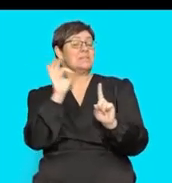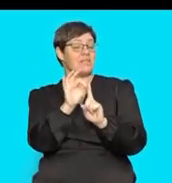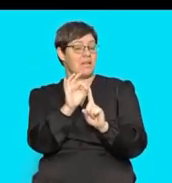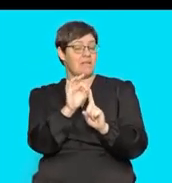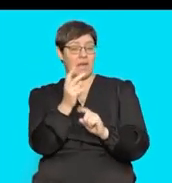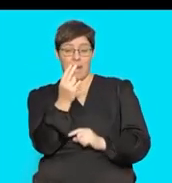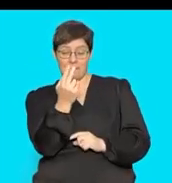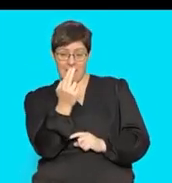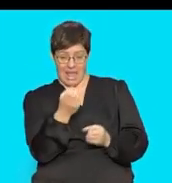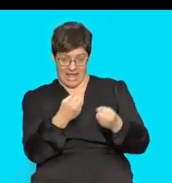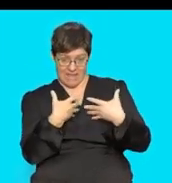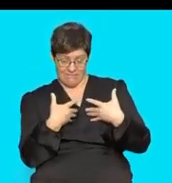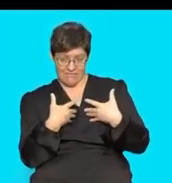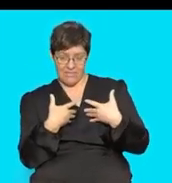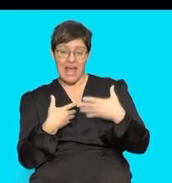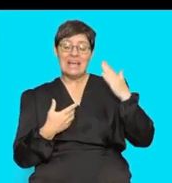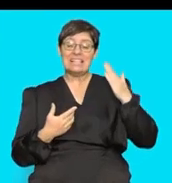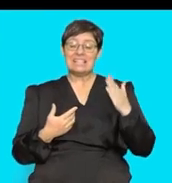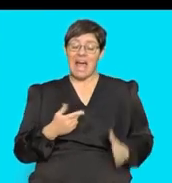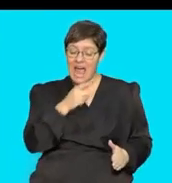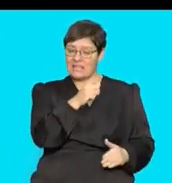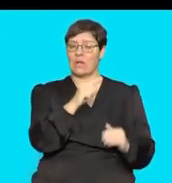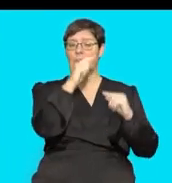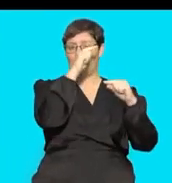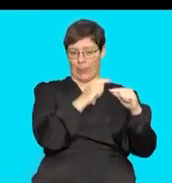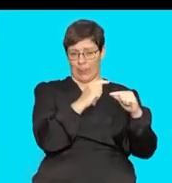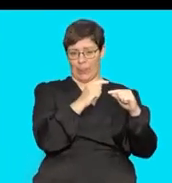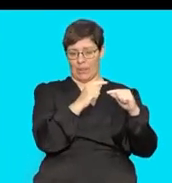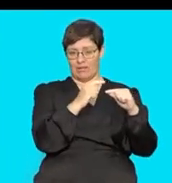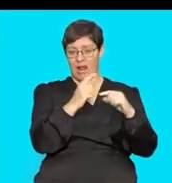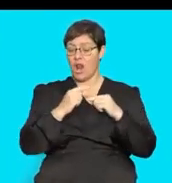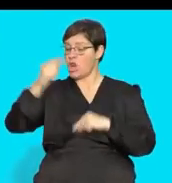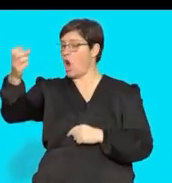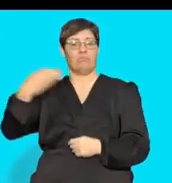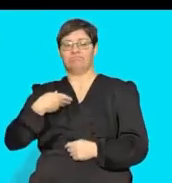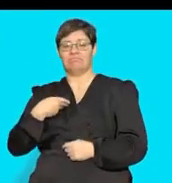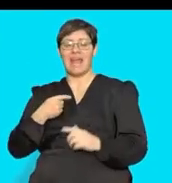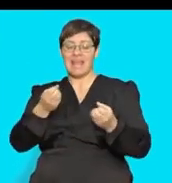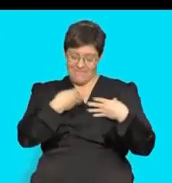when the pair that we are given contains the shortest of the two sides.